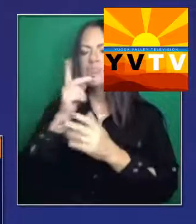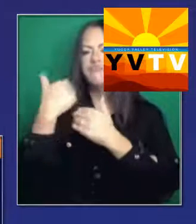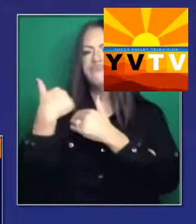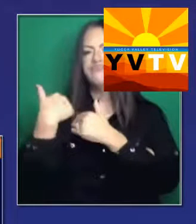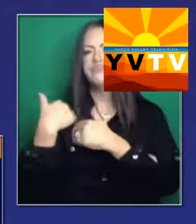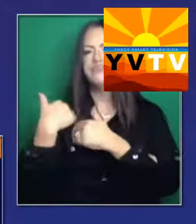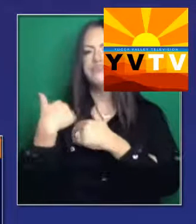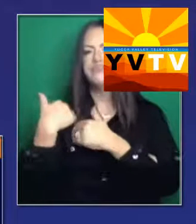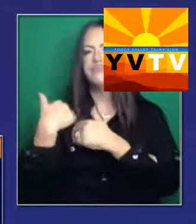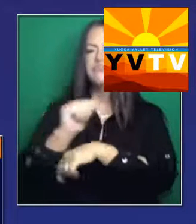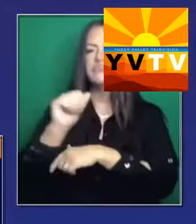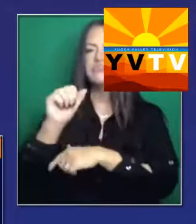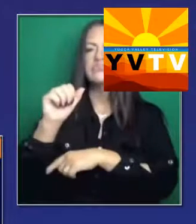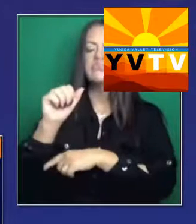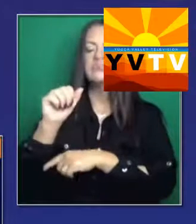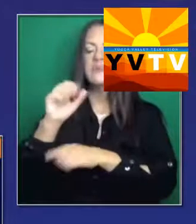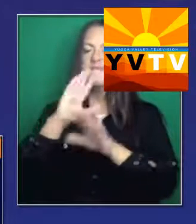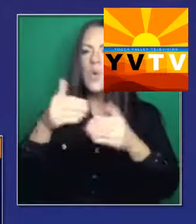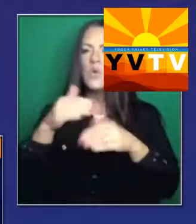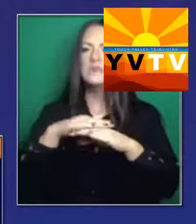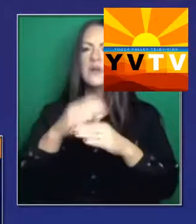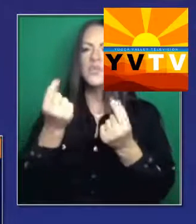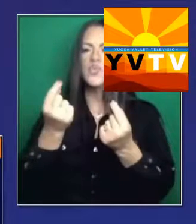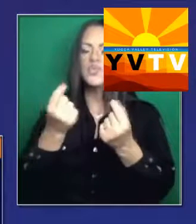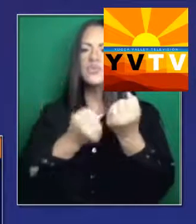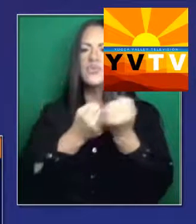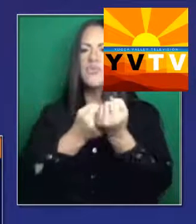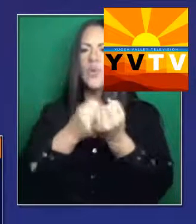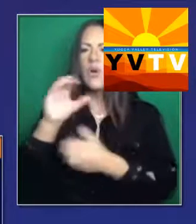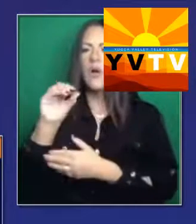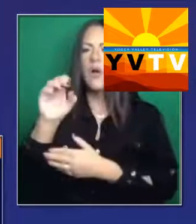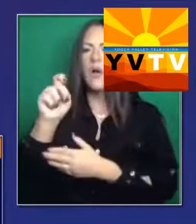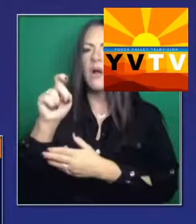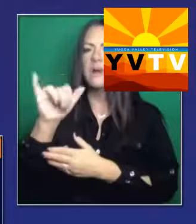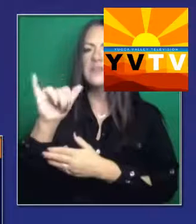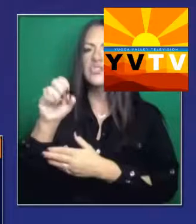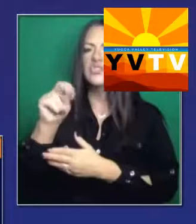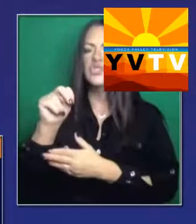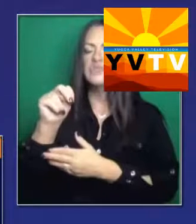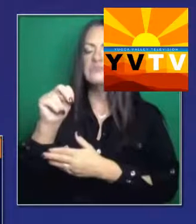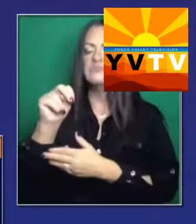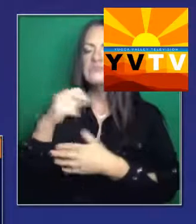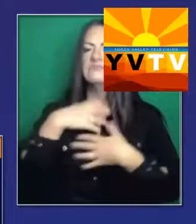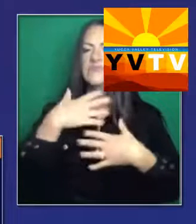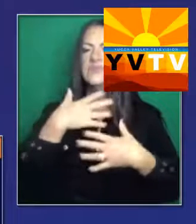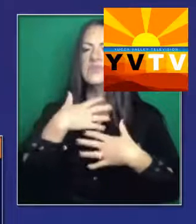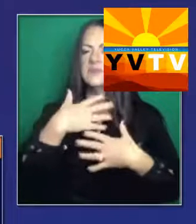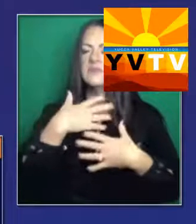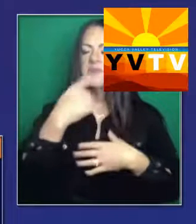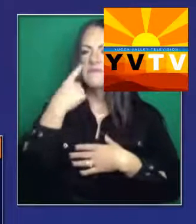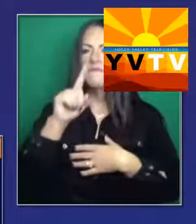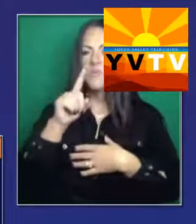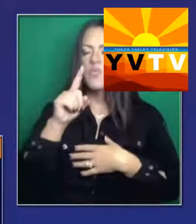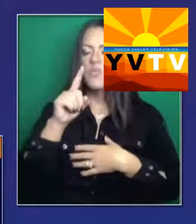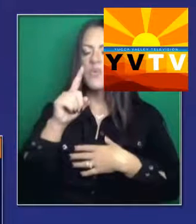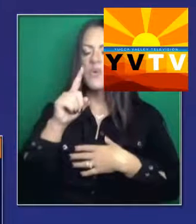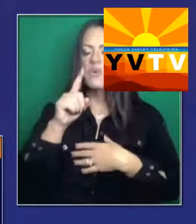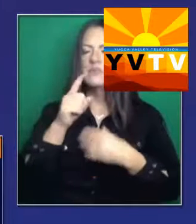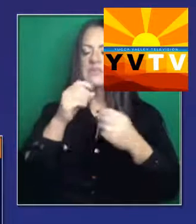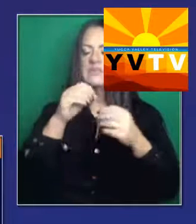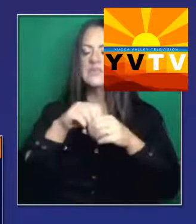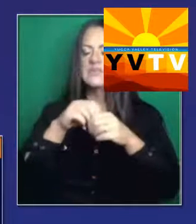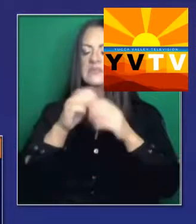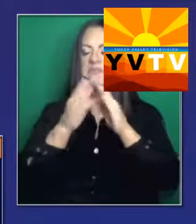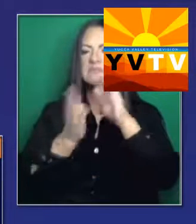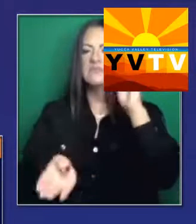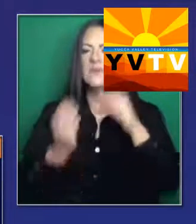of our strategy is predicated on 5 fundamental efforts, and most important being just mitigation and awareness at